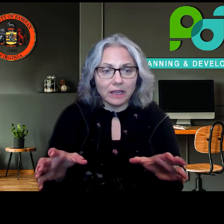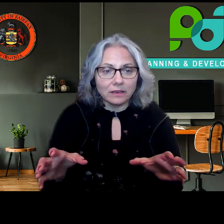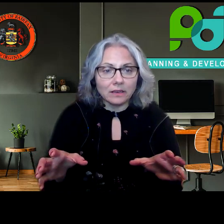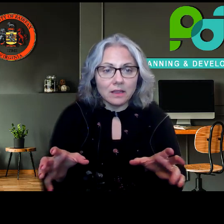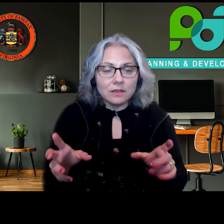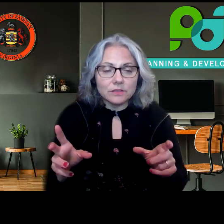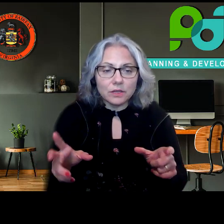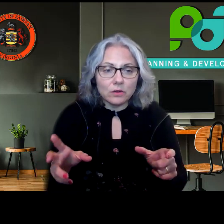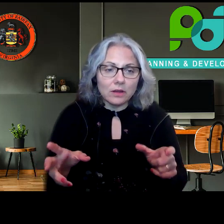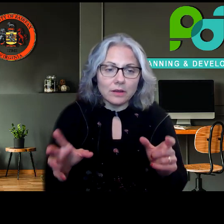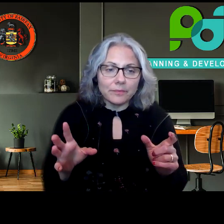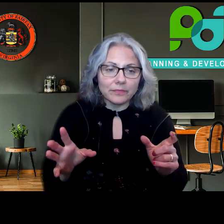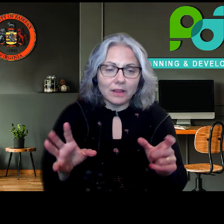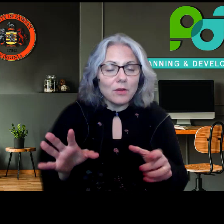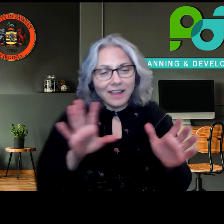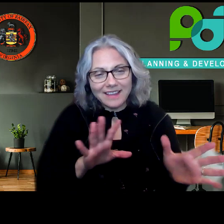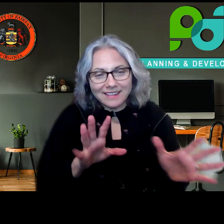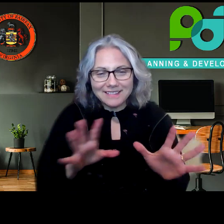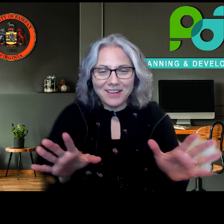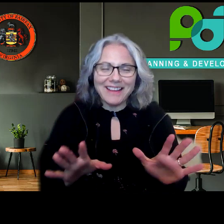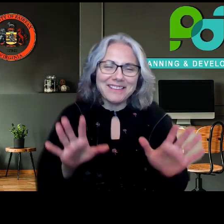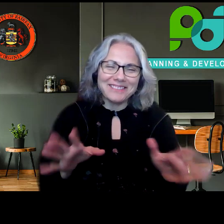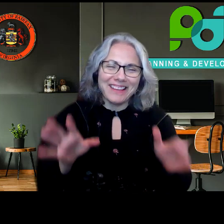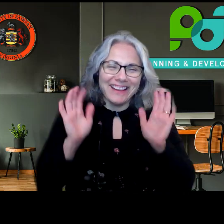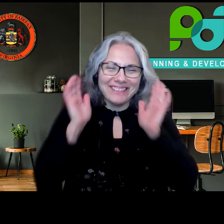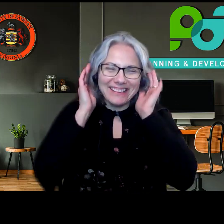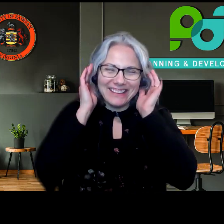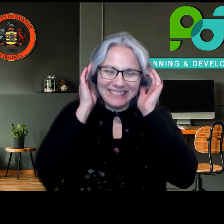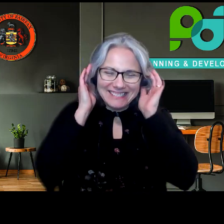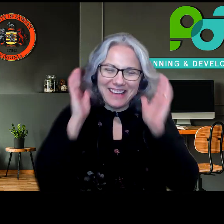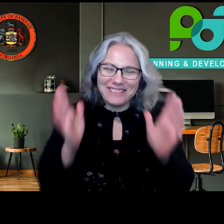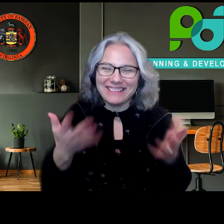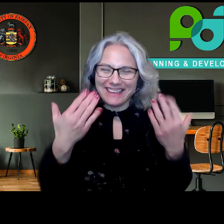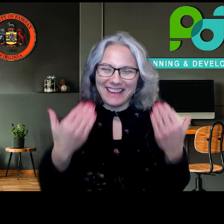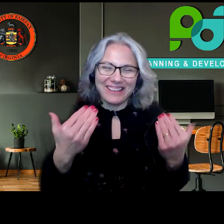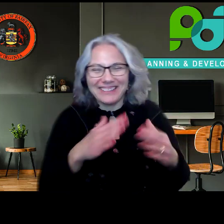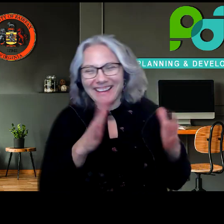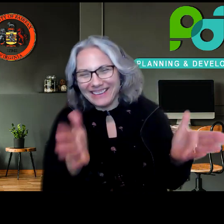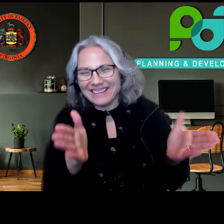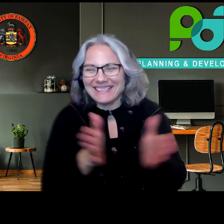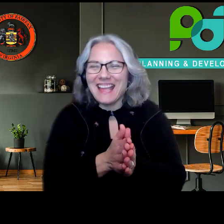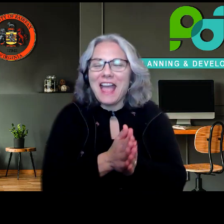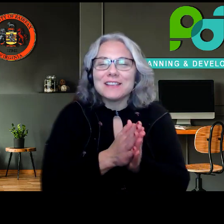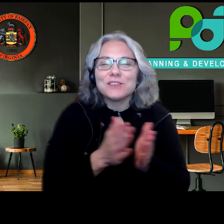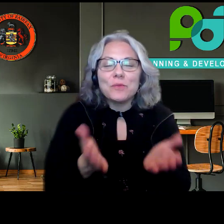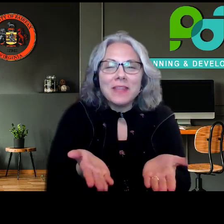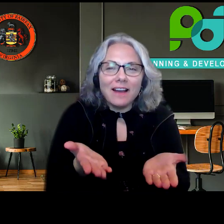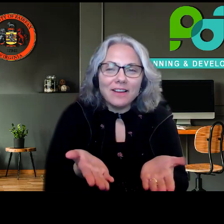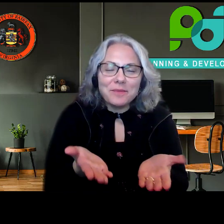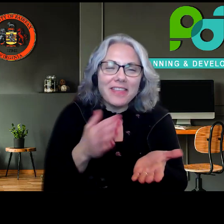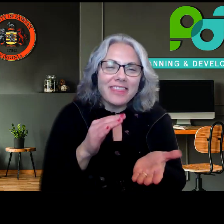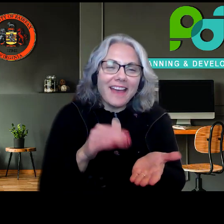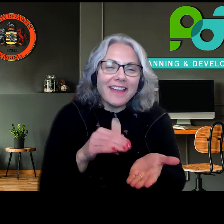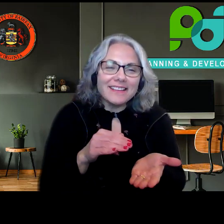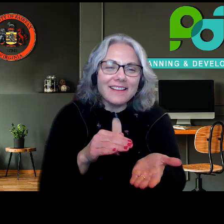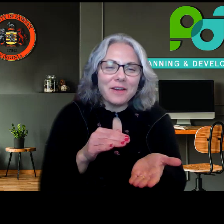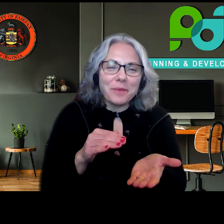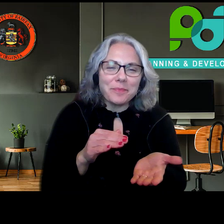comprehensive plan. So, oh, hi, Ann. Sorry, I don't like when you once you have your camera on. I'm like, I right you. So,